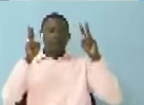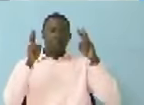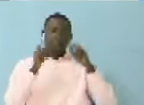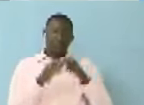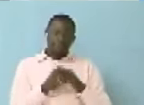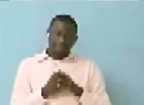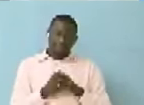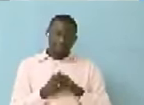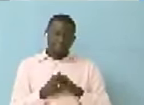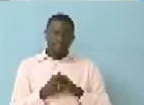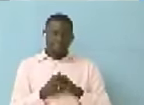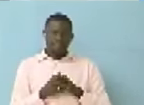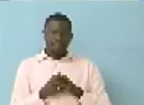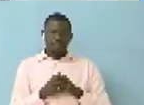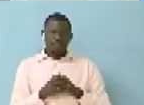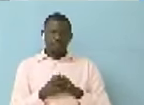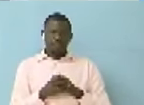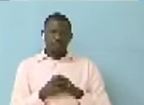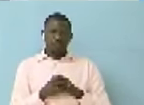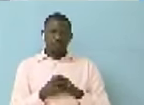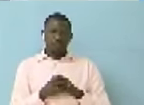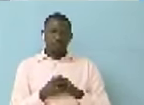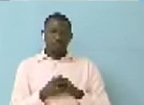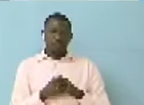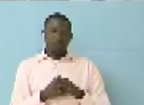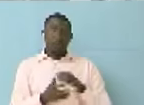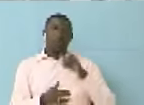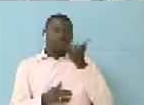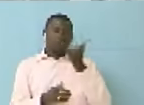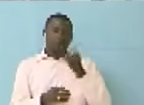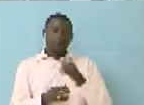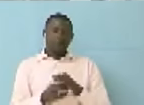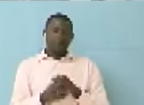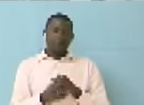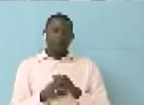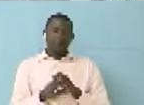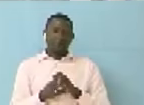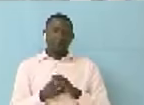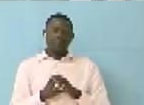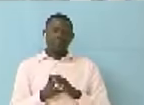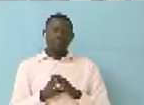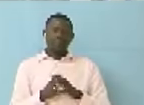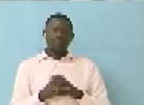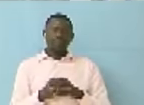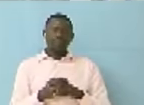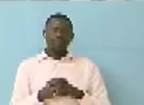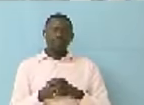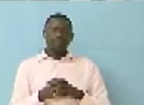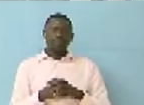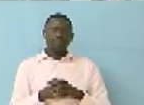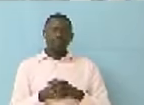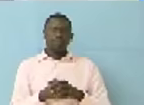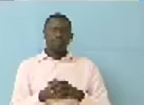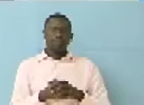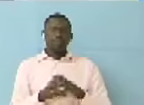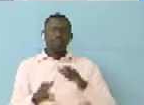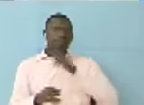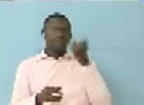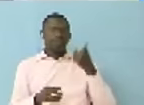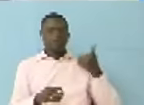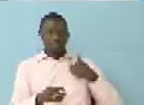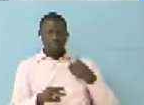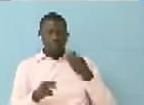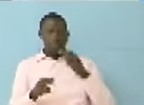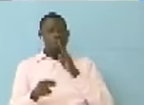Yes, a summary. Ha, And the observers who were